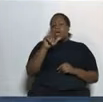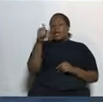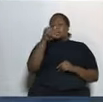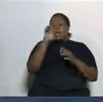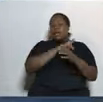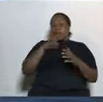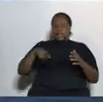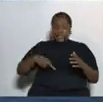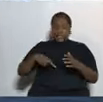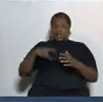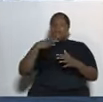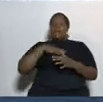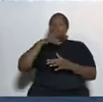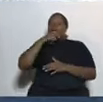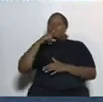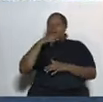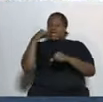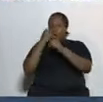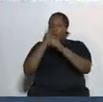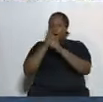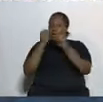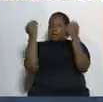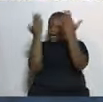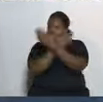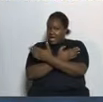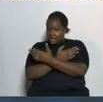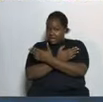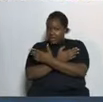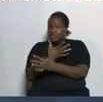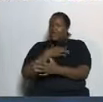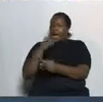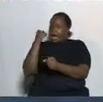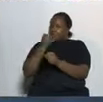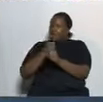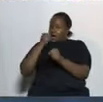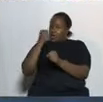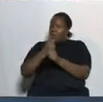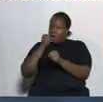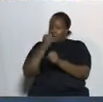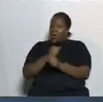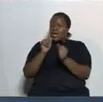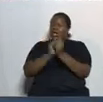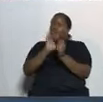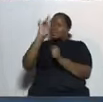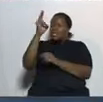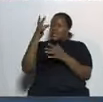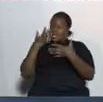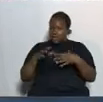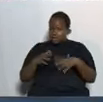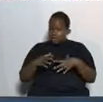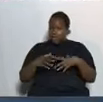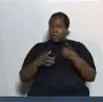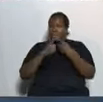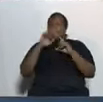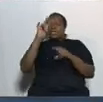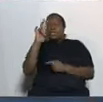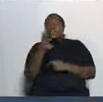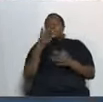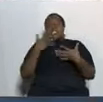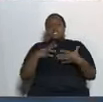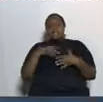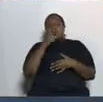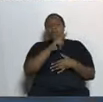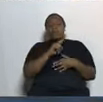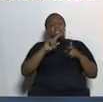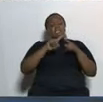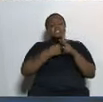foreman on the night shift. He worked nights. He worked with a Seventh-day Adventist. This Adventist began to share literature